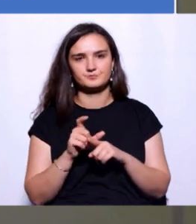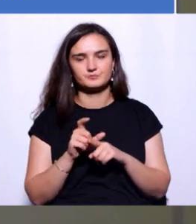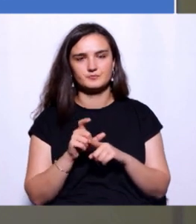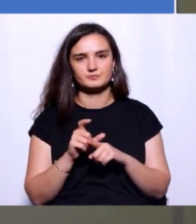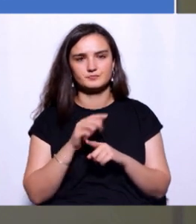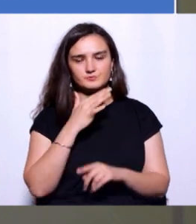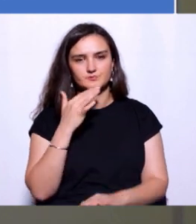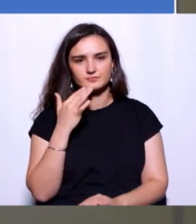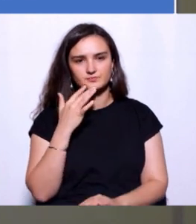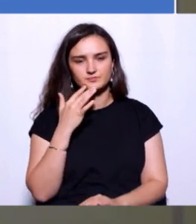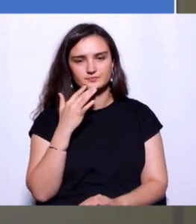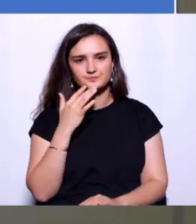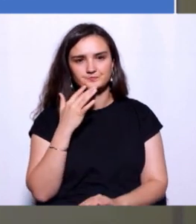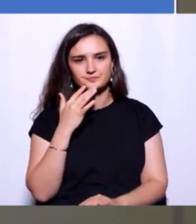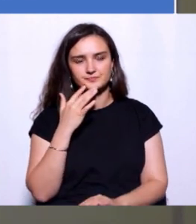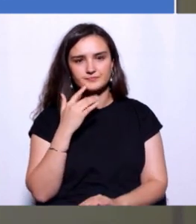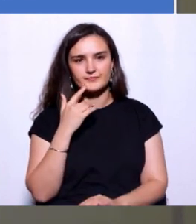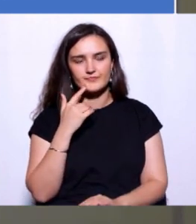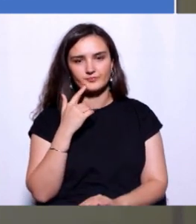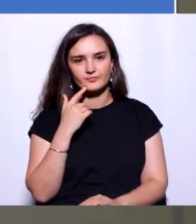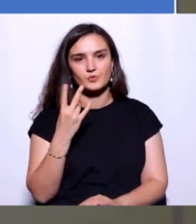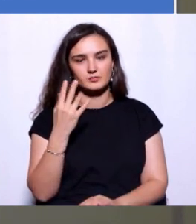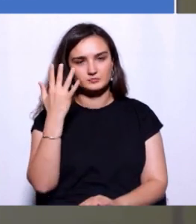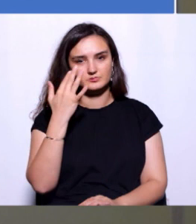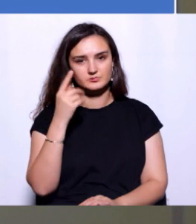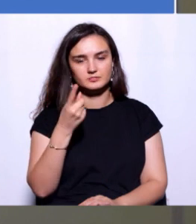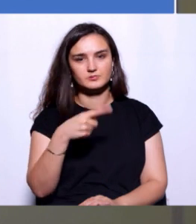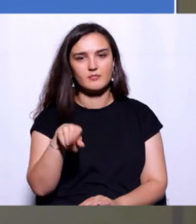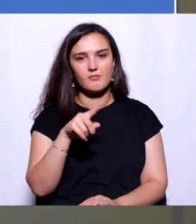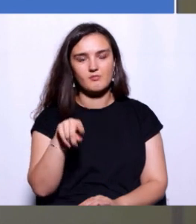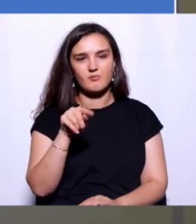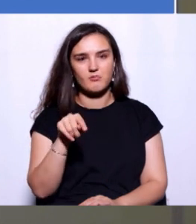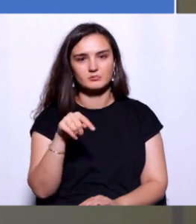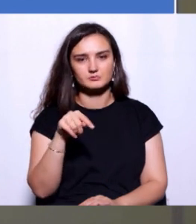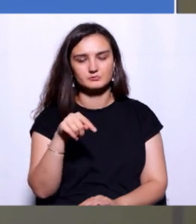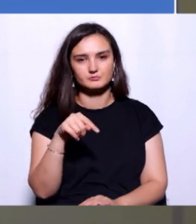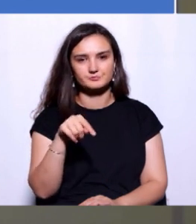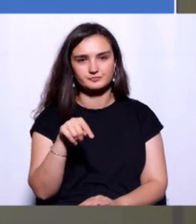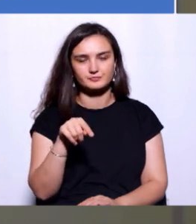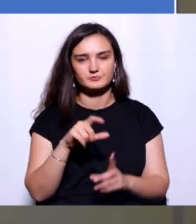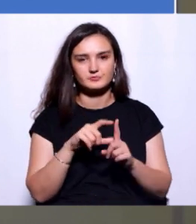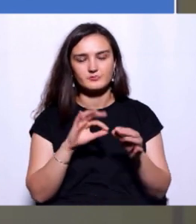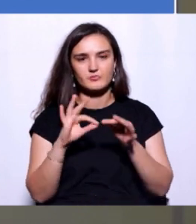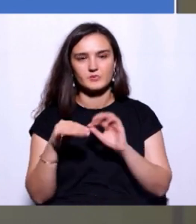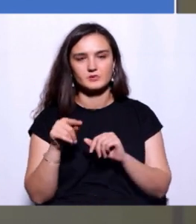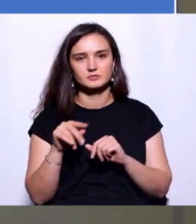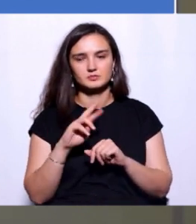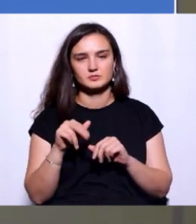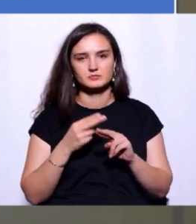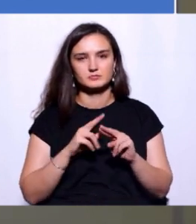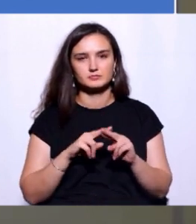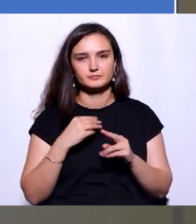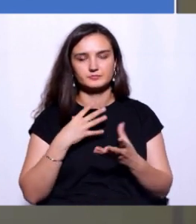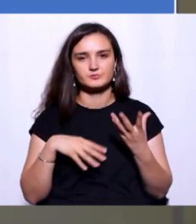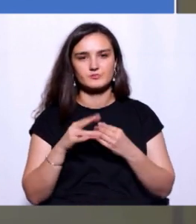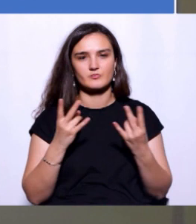much. Let me think. They is a subject in the sentence, and